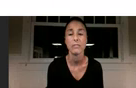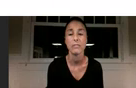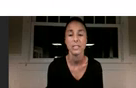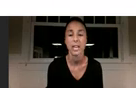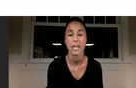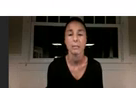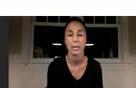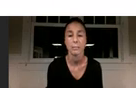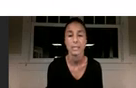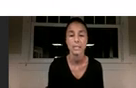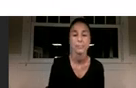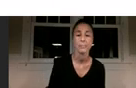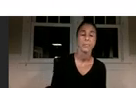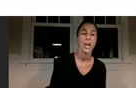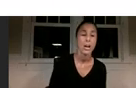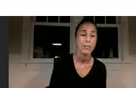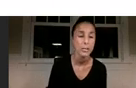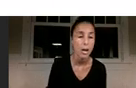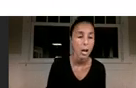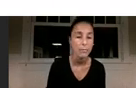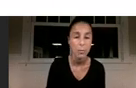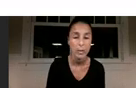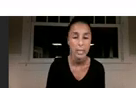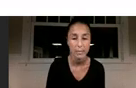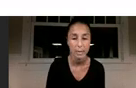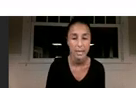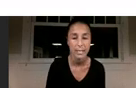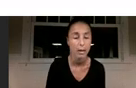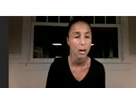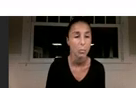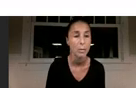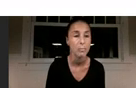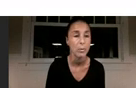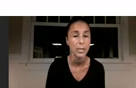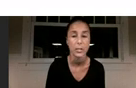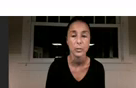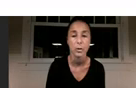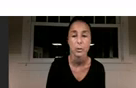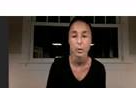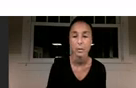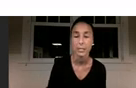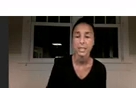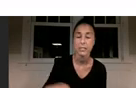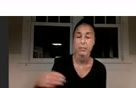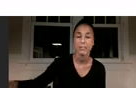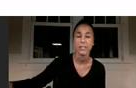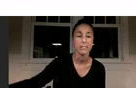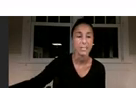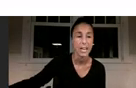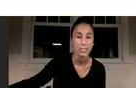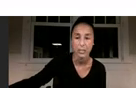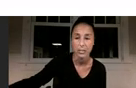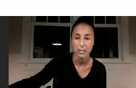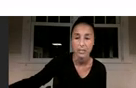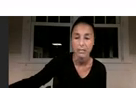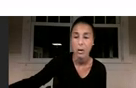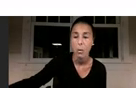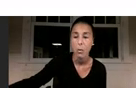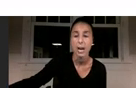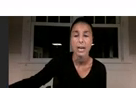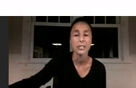Apartments, 259 apartments. Across all four land bays, there are 1.201 million square feet of